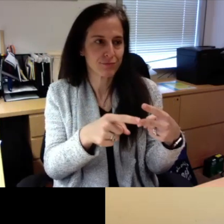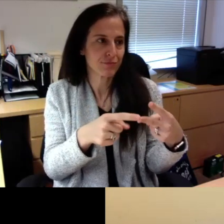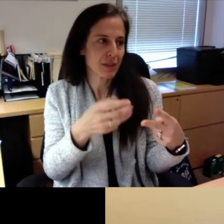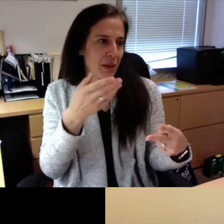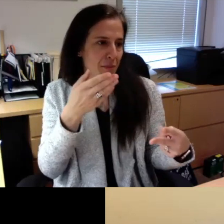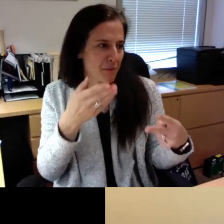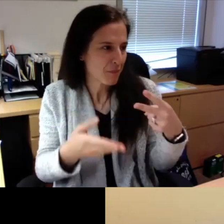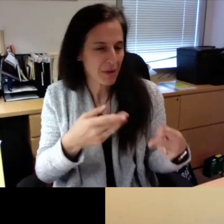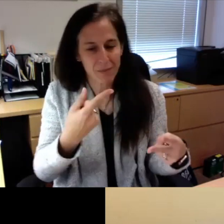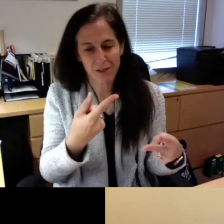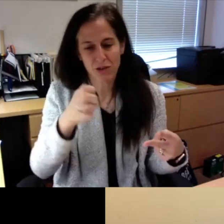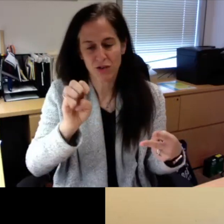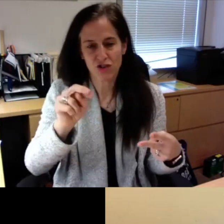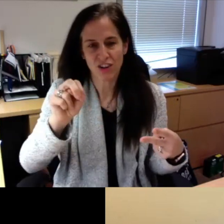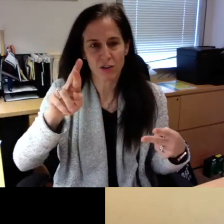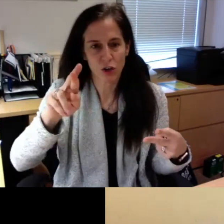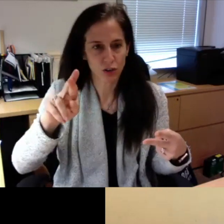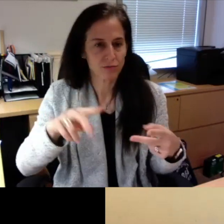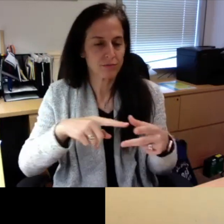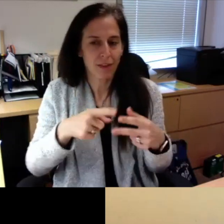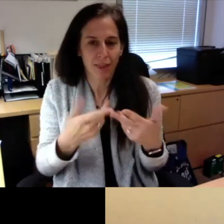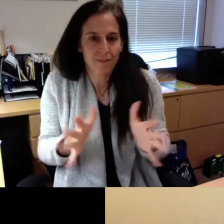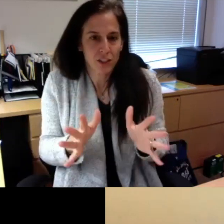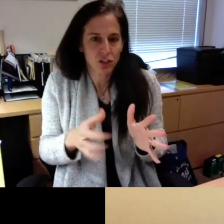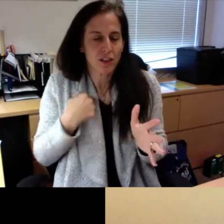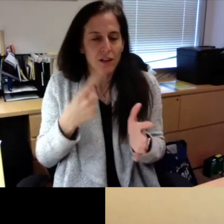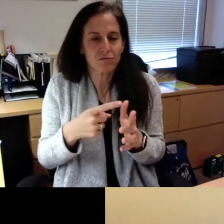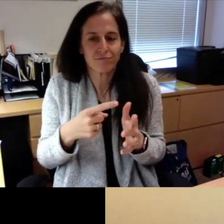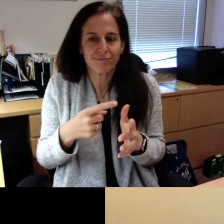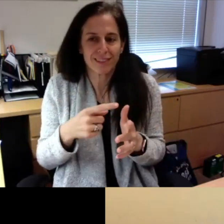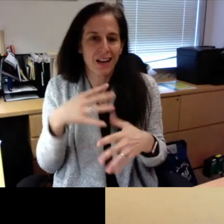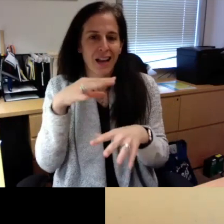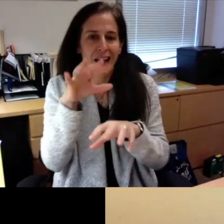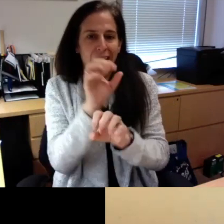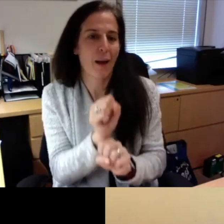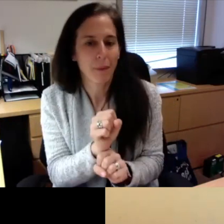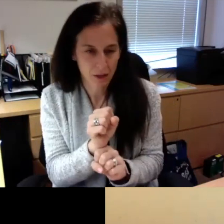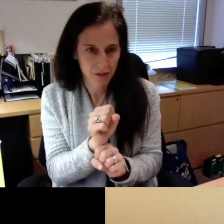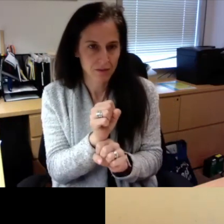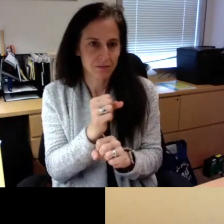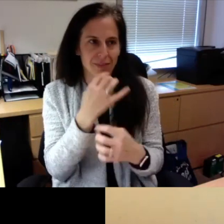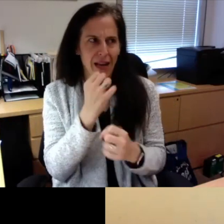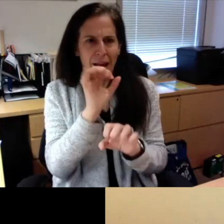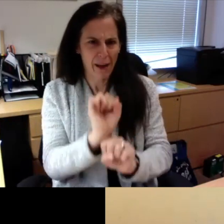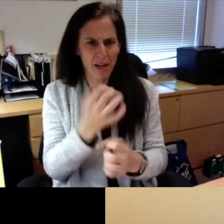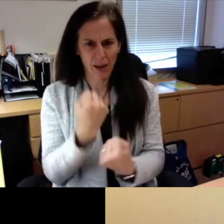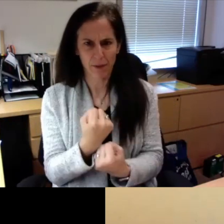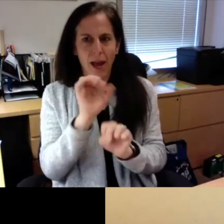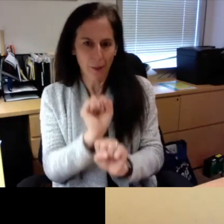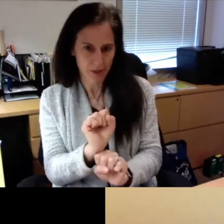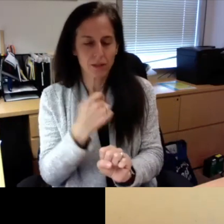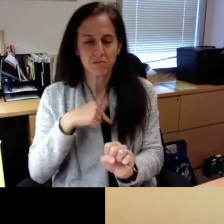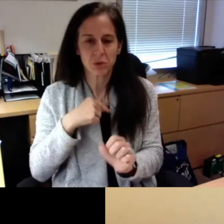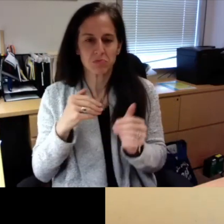and, maybe gender, and that's it. And I think it's become habit. I'm not sure if I'm signing